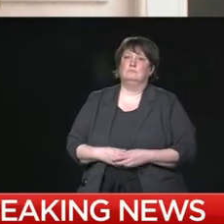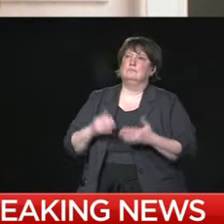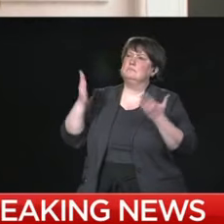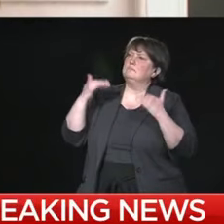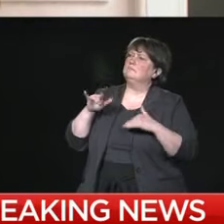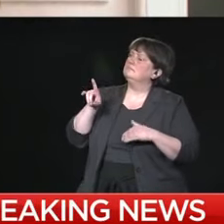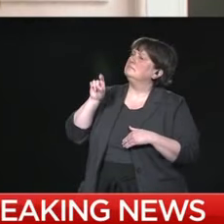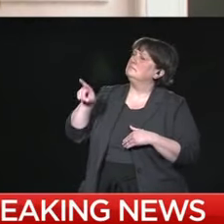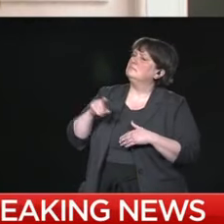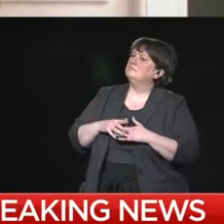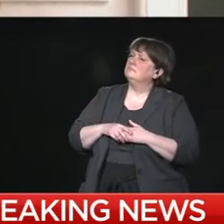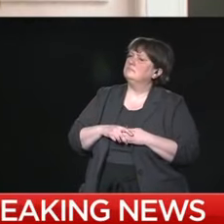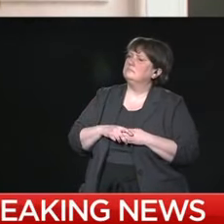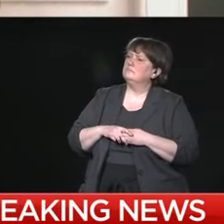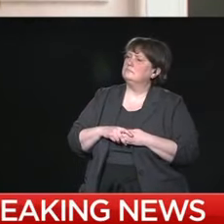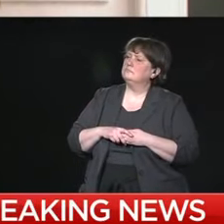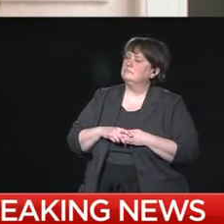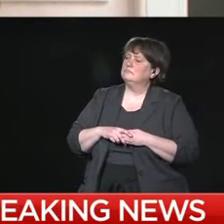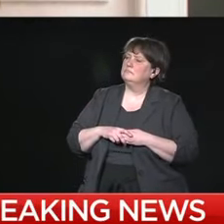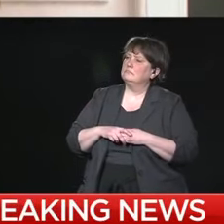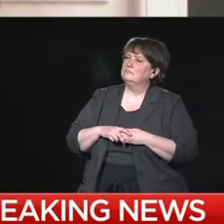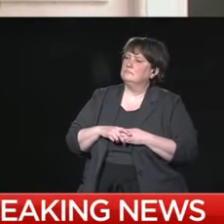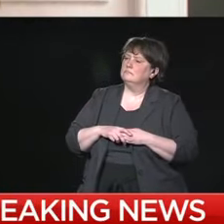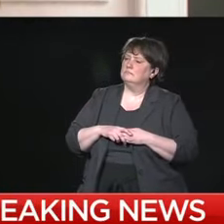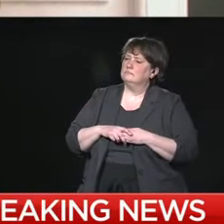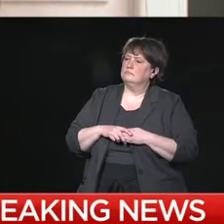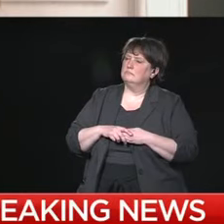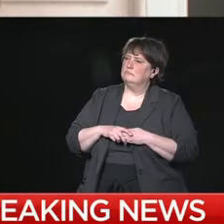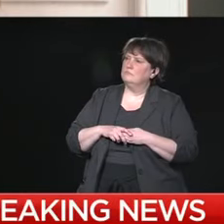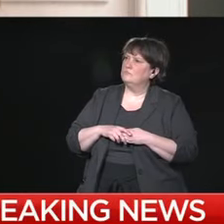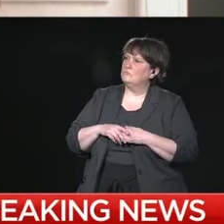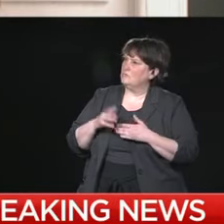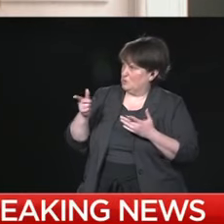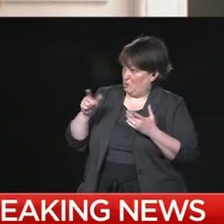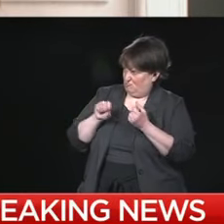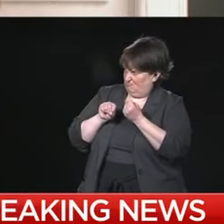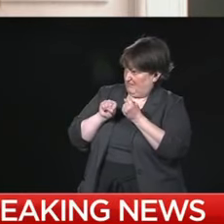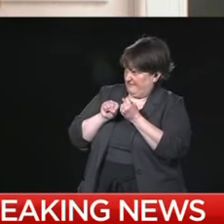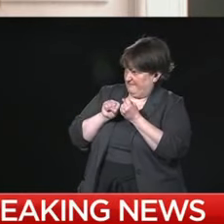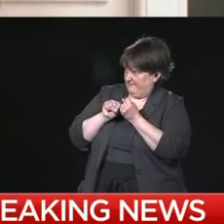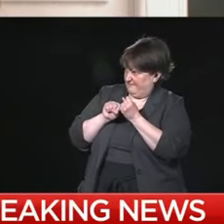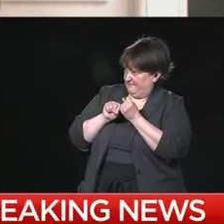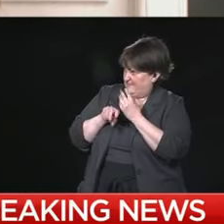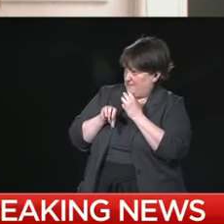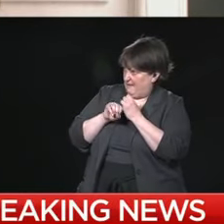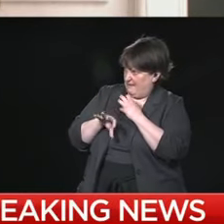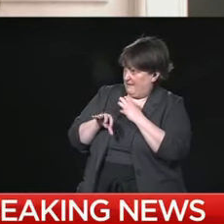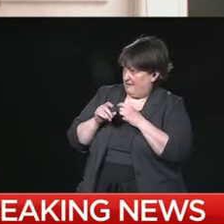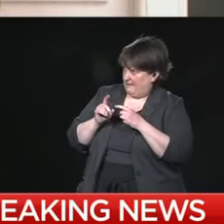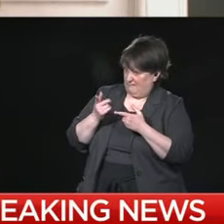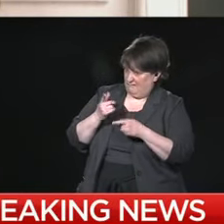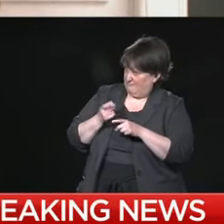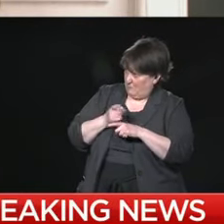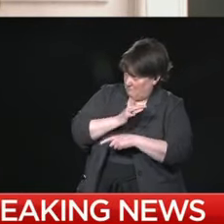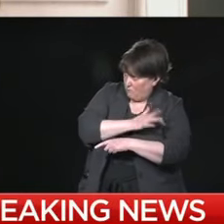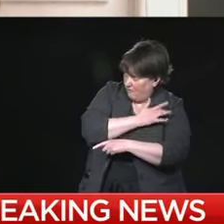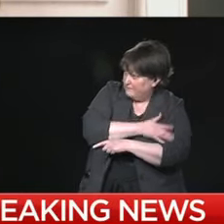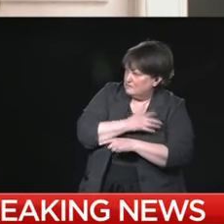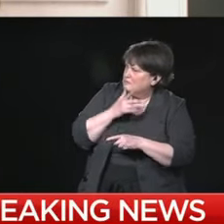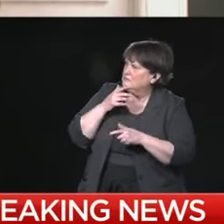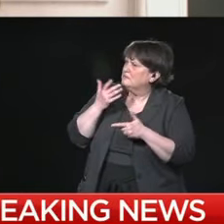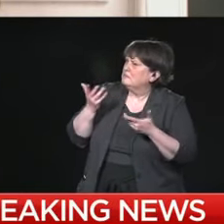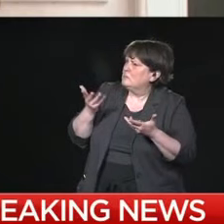Follow-up question? So what input? Yes. So what input then are you looking for from provinces